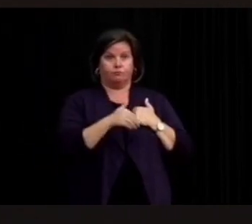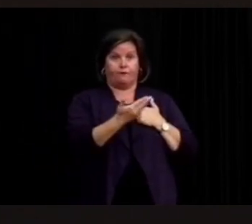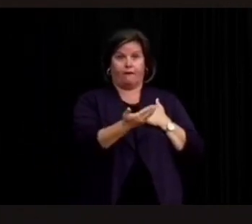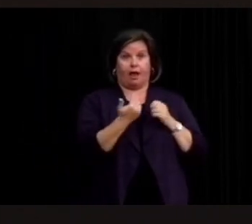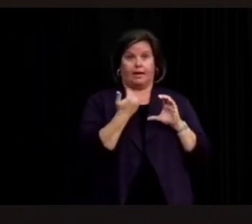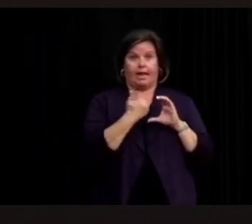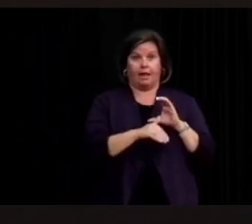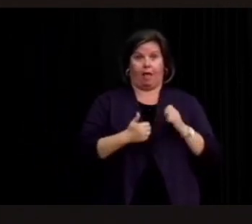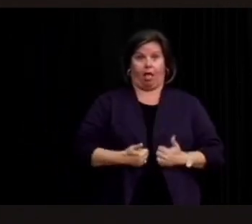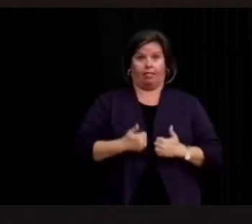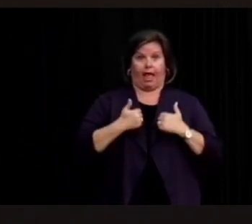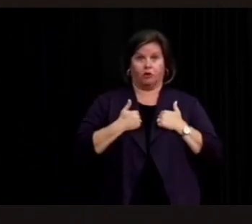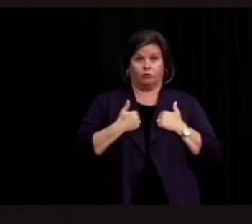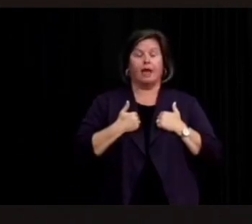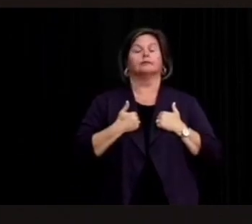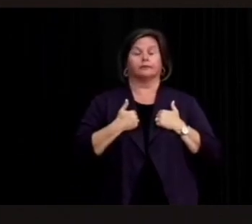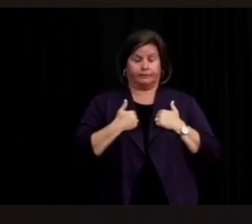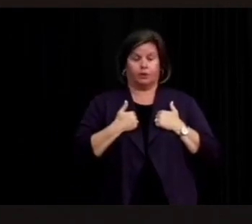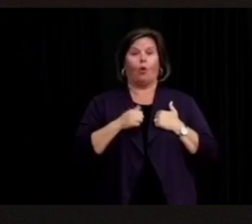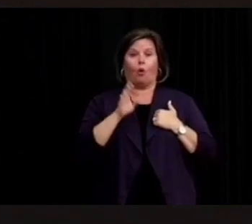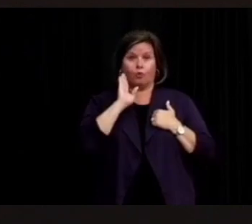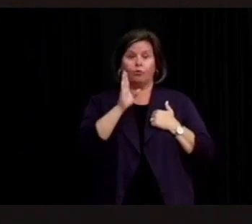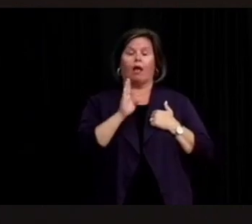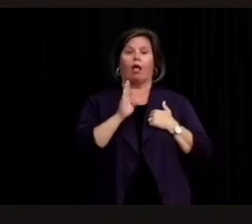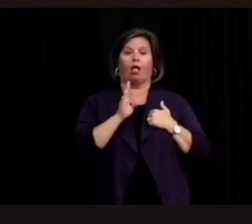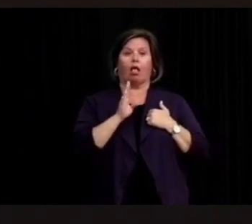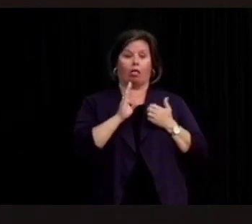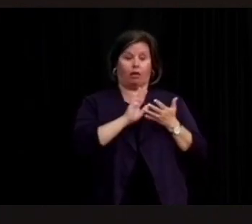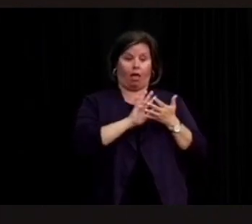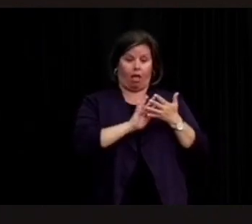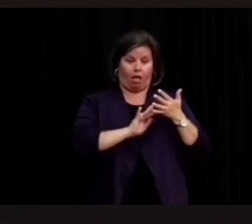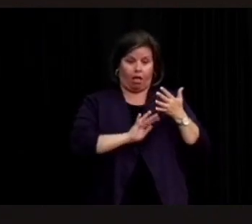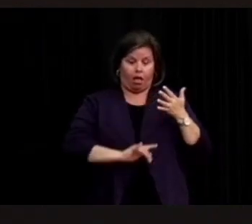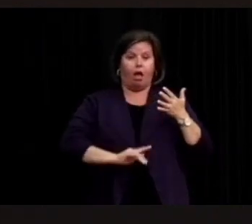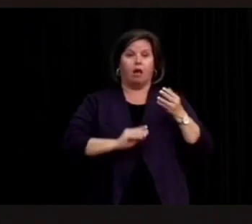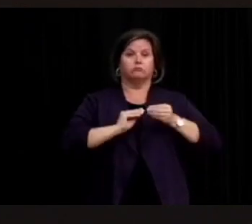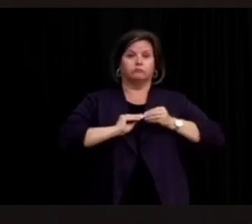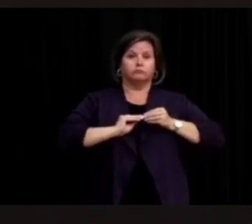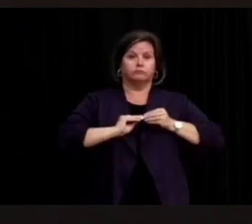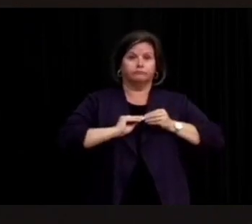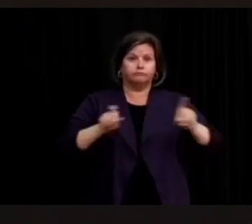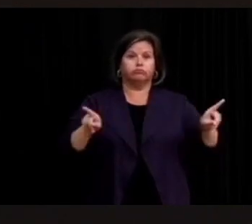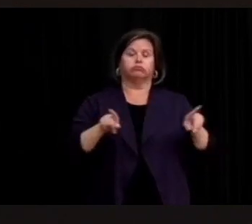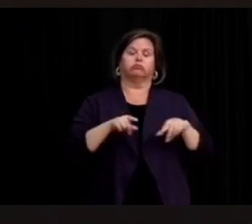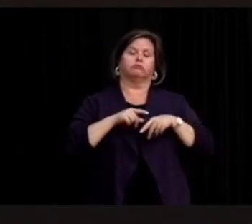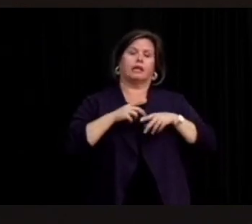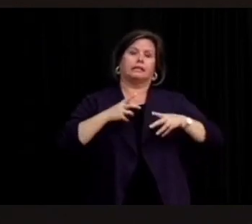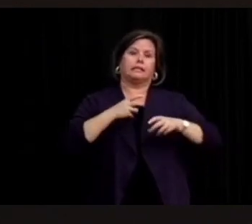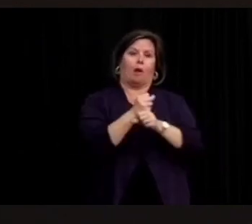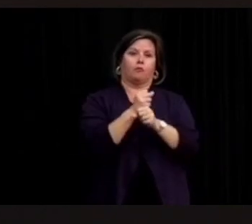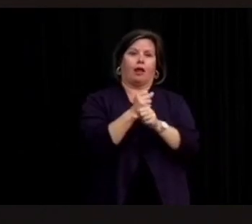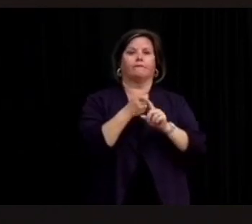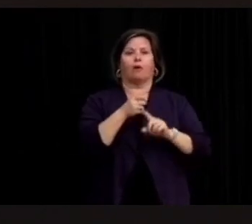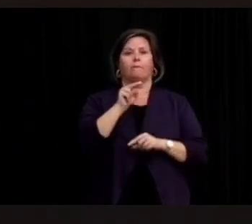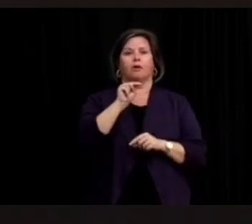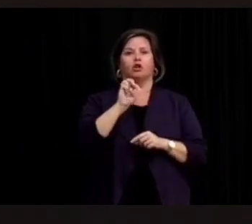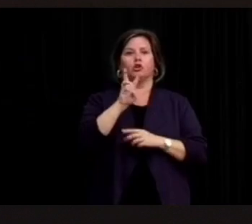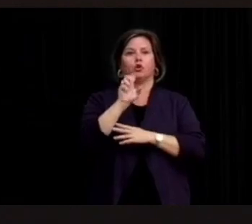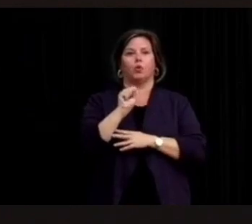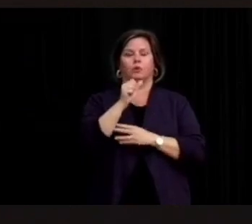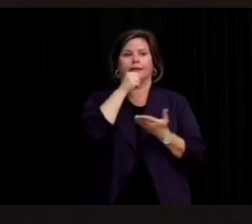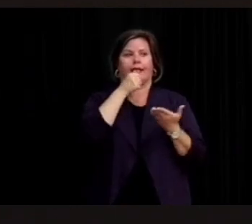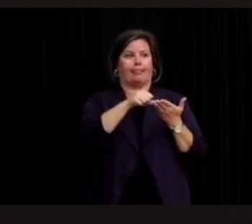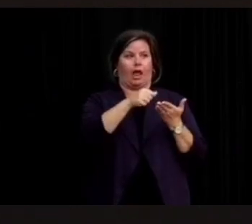email addresses, we'll be using those to distribute that summary via our newsletter. So if you already get